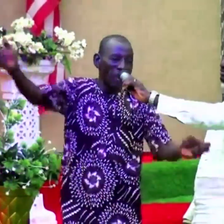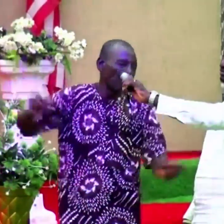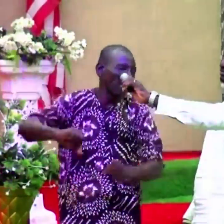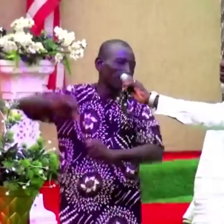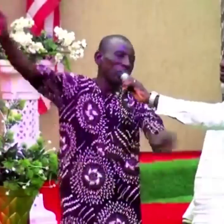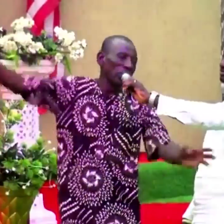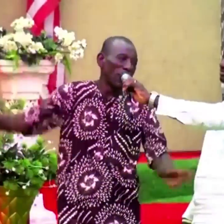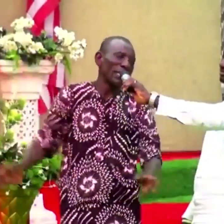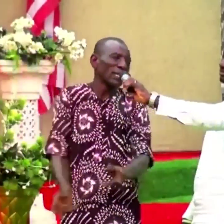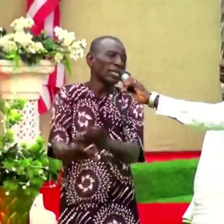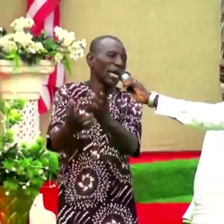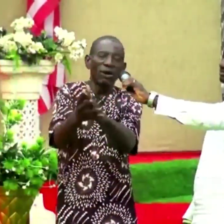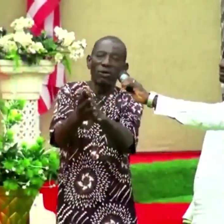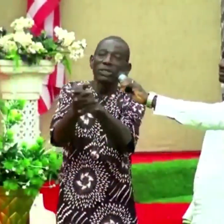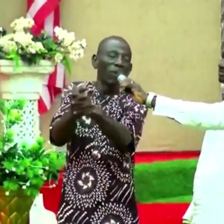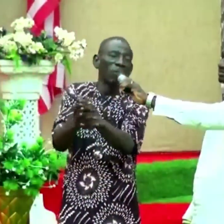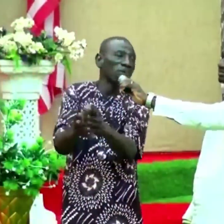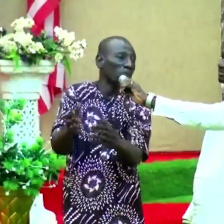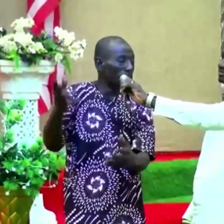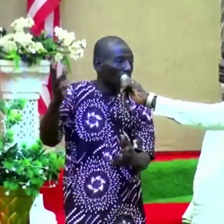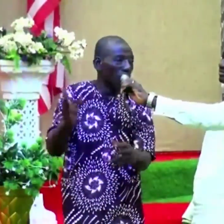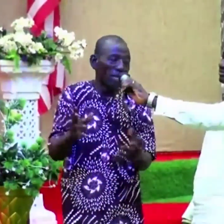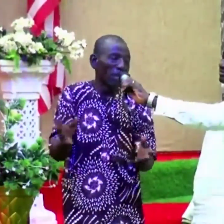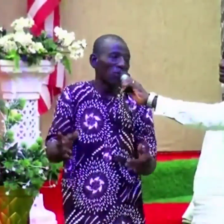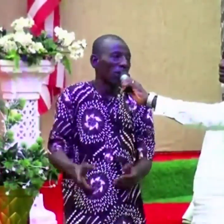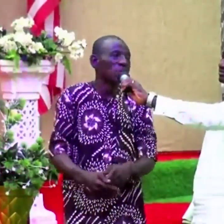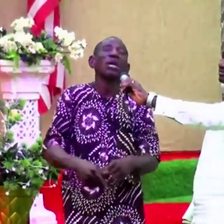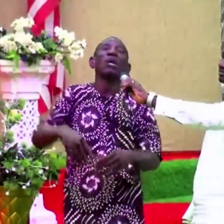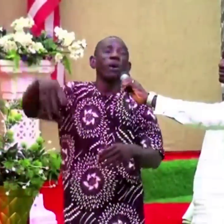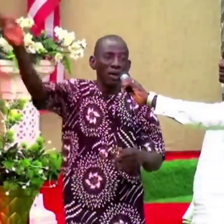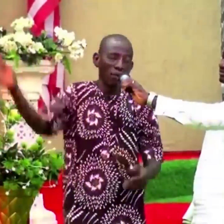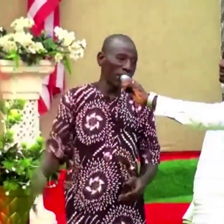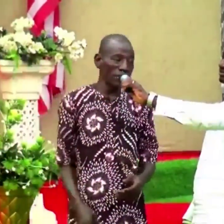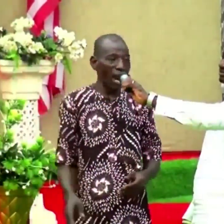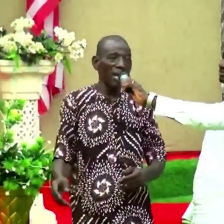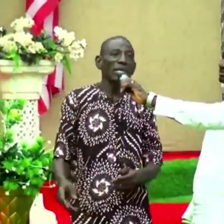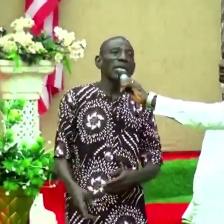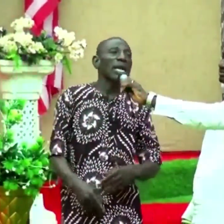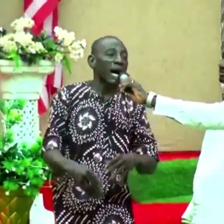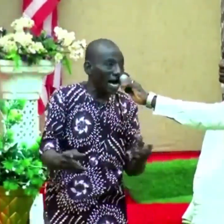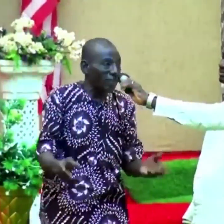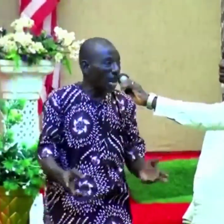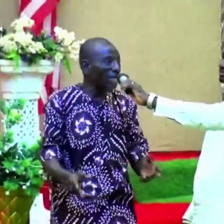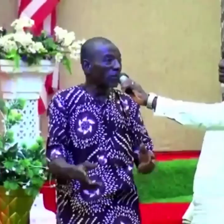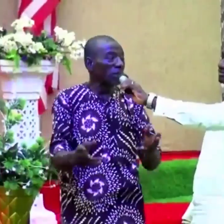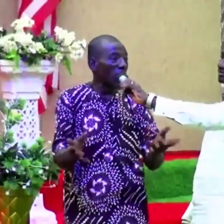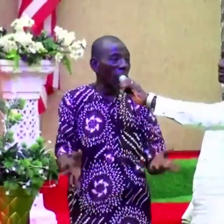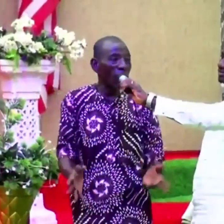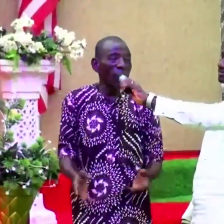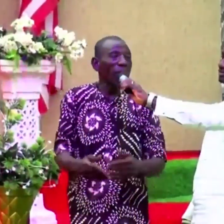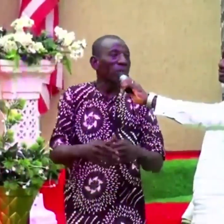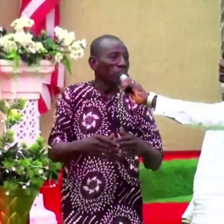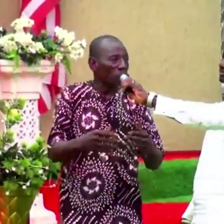ja mo san se bayi mo se bayi leta ro won di owo mi mu won gbo wole mo de gbadura fun mi won ni lo meri wa ati gba yin ti mo ti